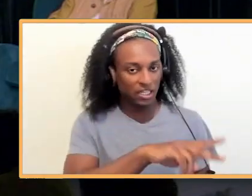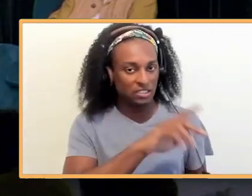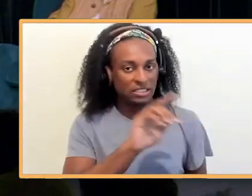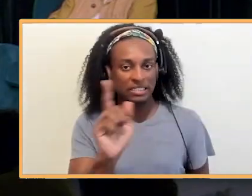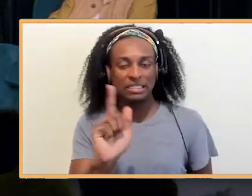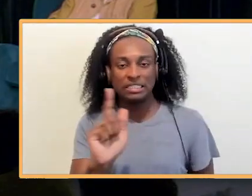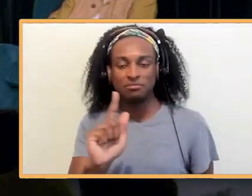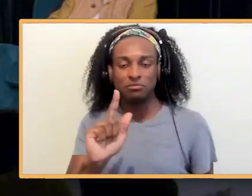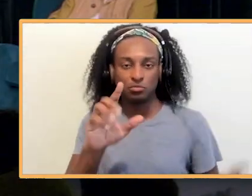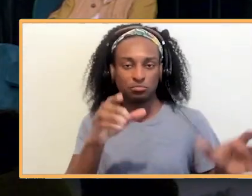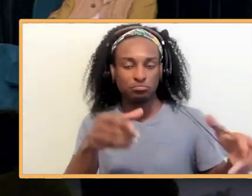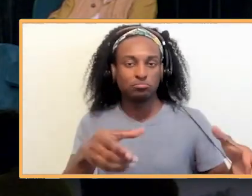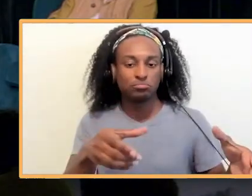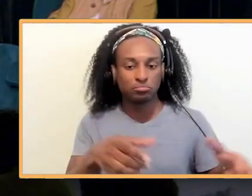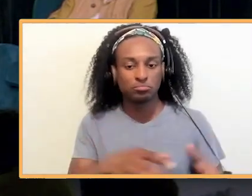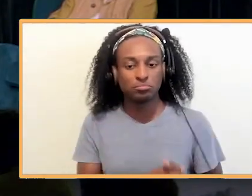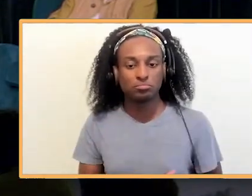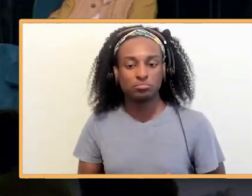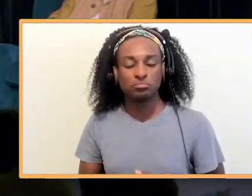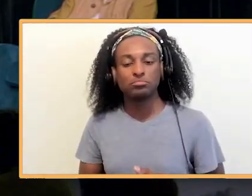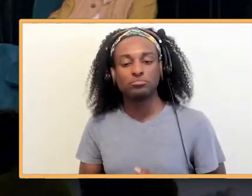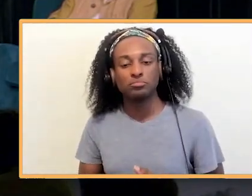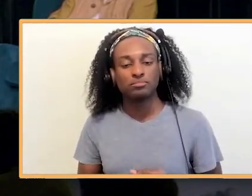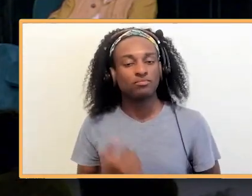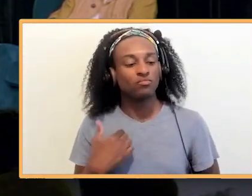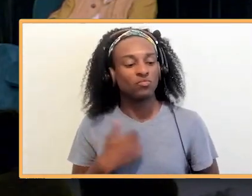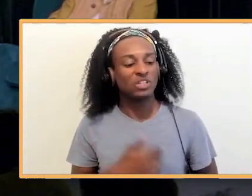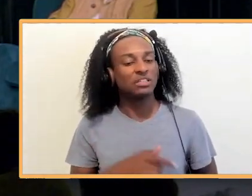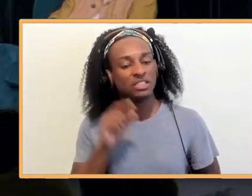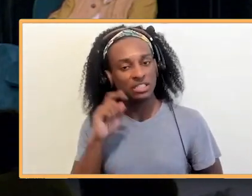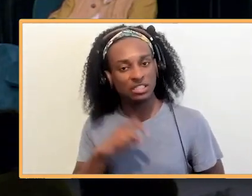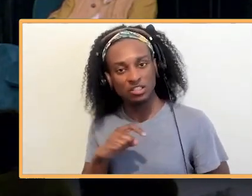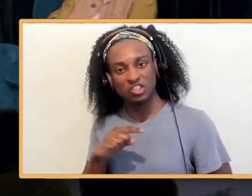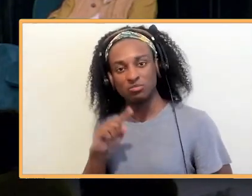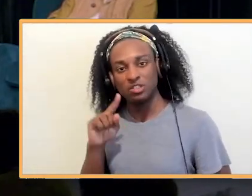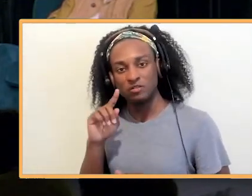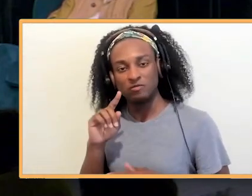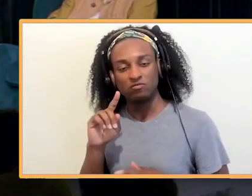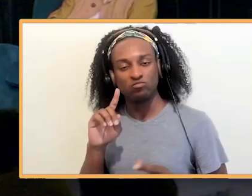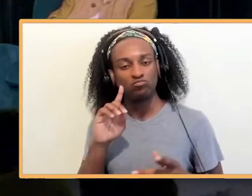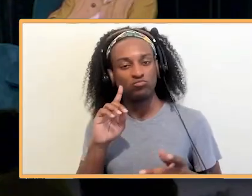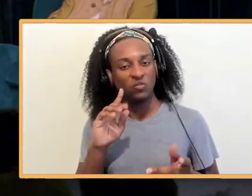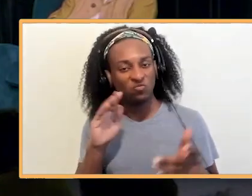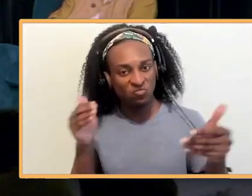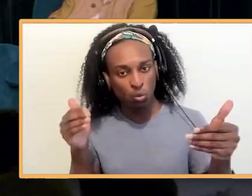right? It needs to be very, very focused, and it needs to be very clear